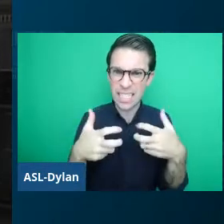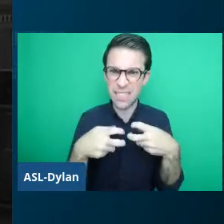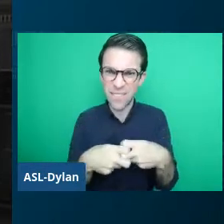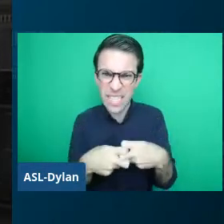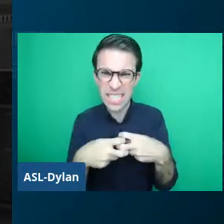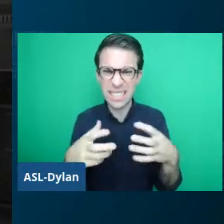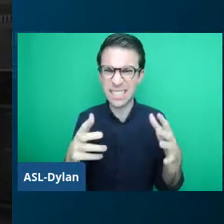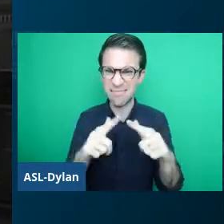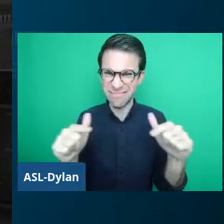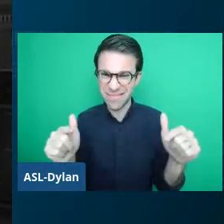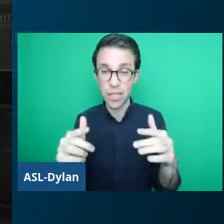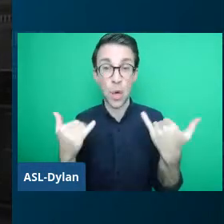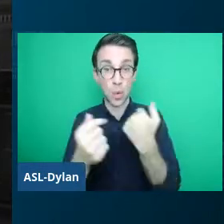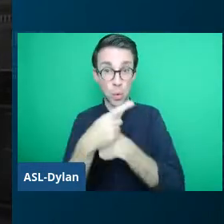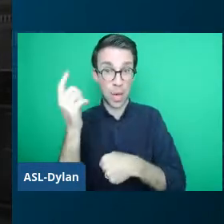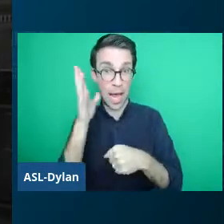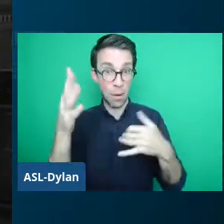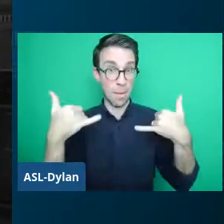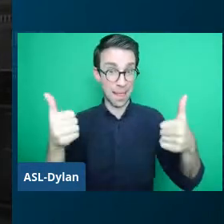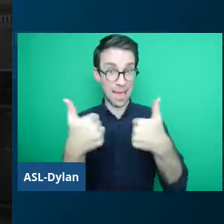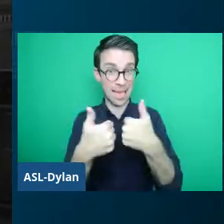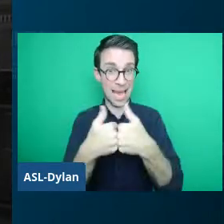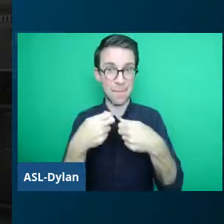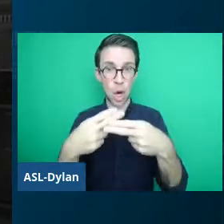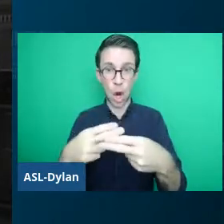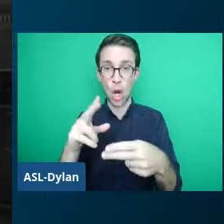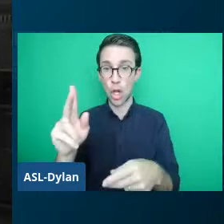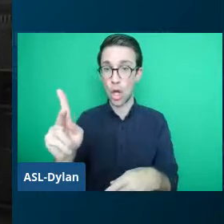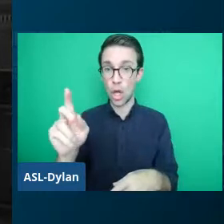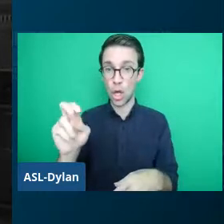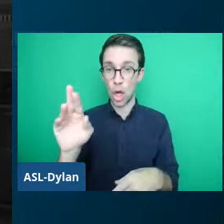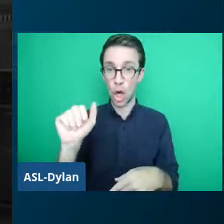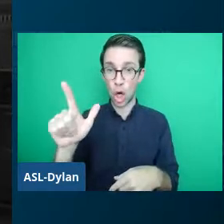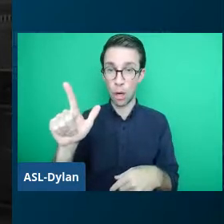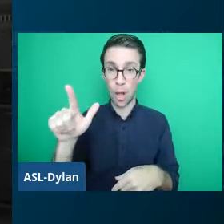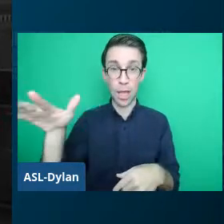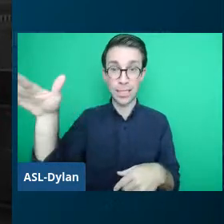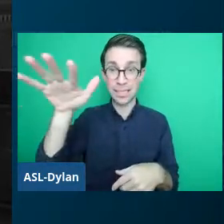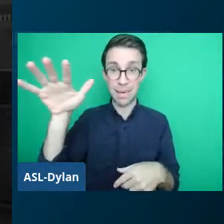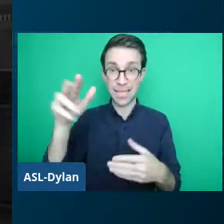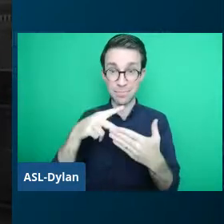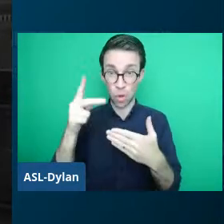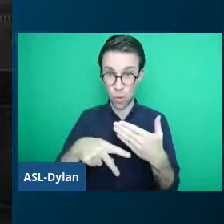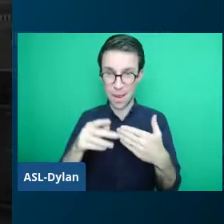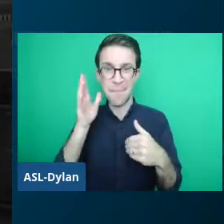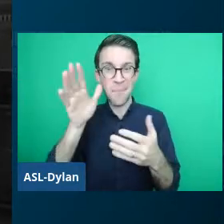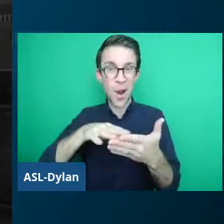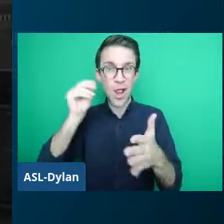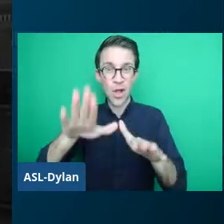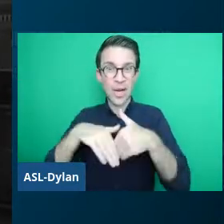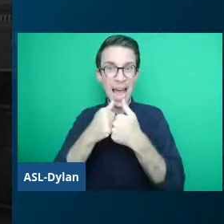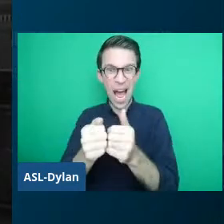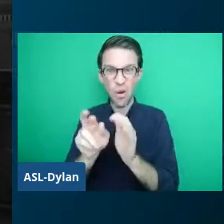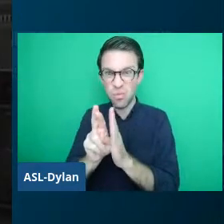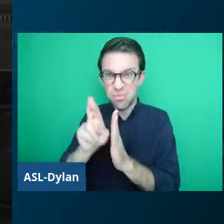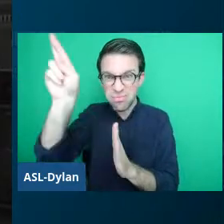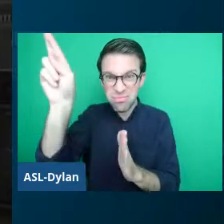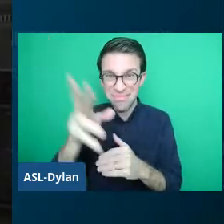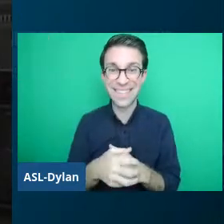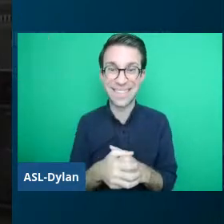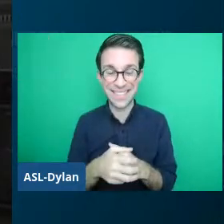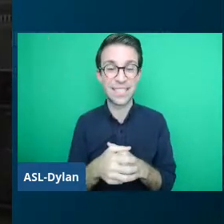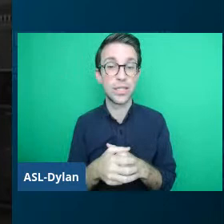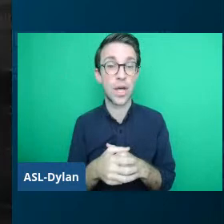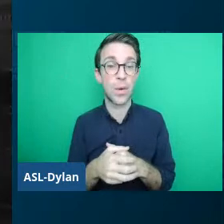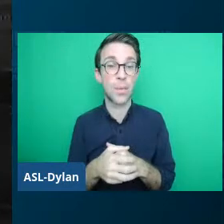I'm going to be playing a game called Kerbal Space Program. And in the game, we're going to be learning how to launch a rocket. So over the course of this, you should be